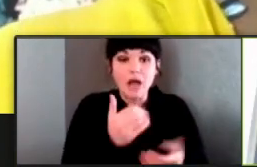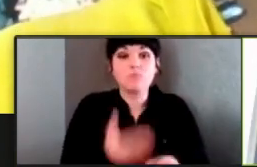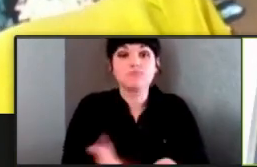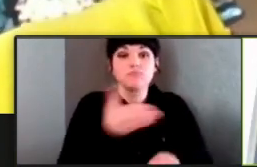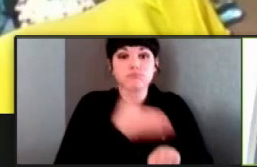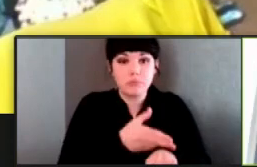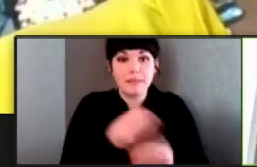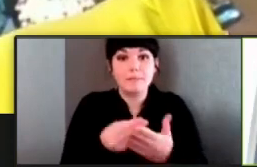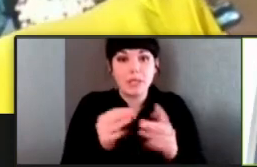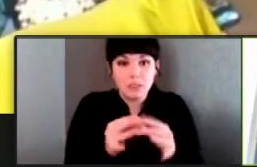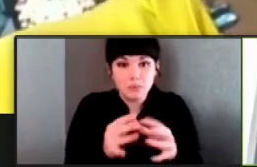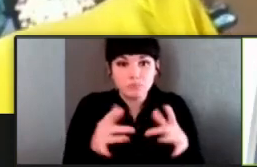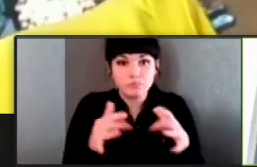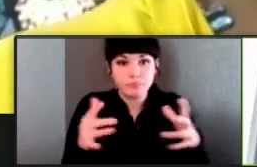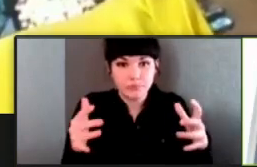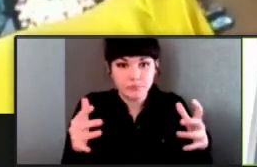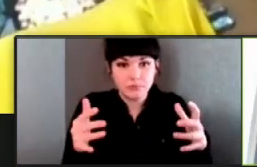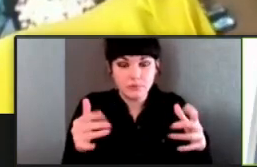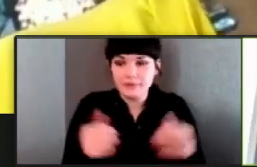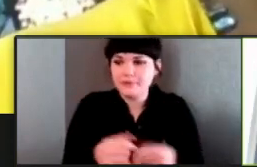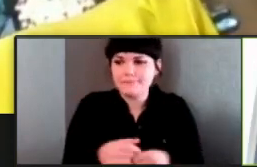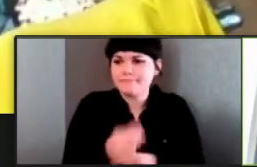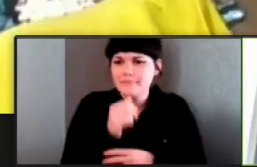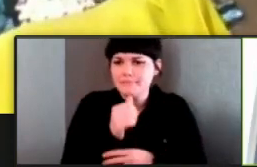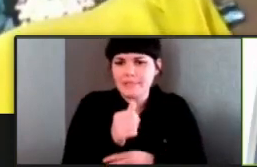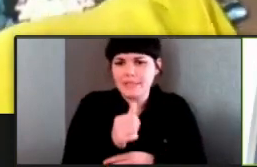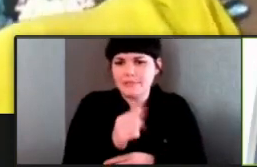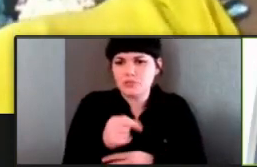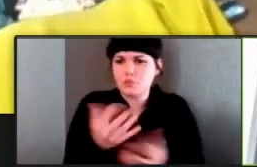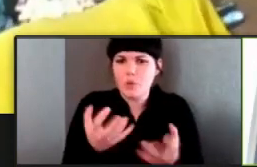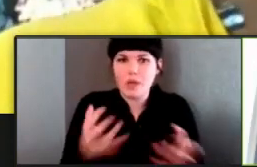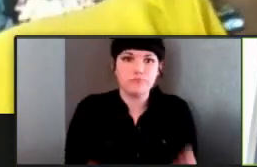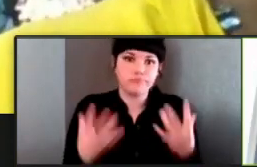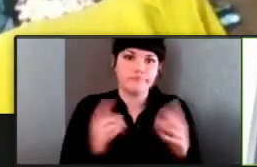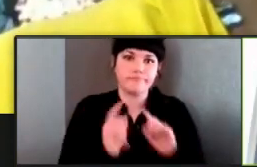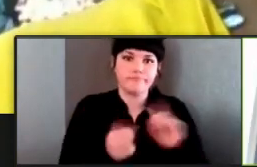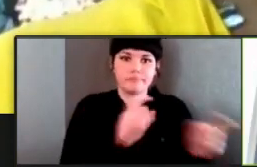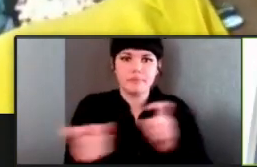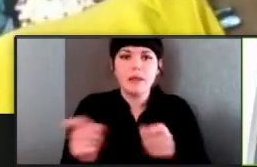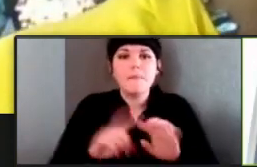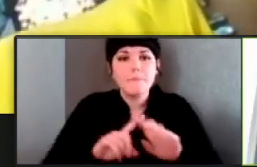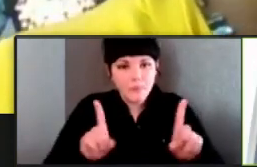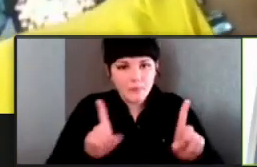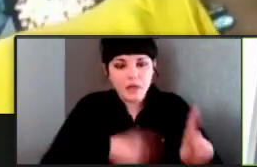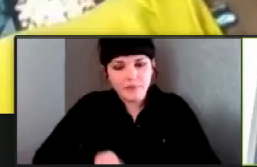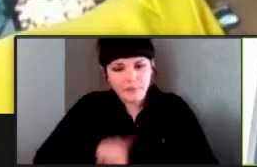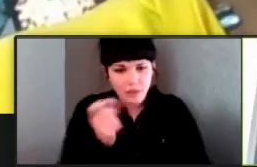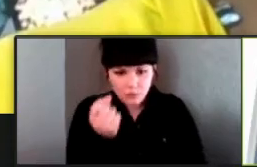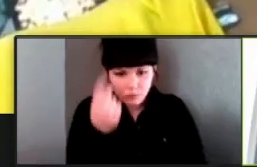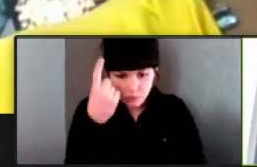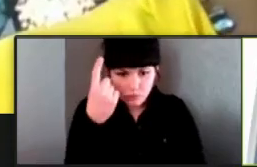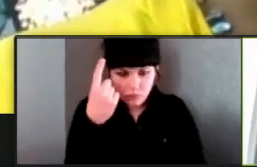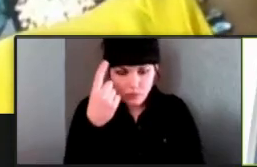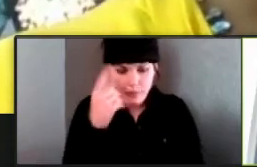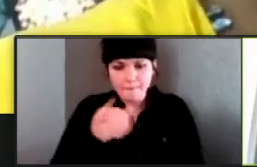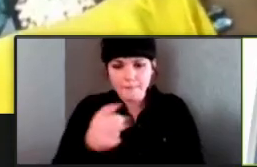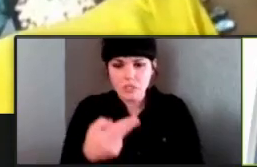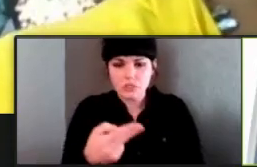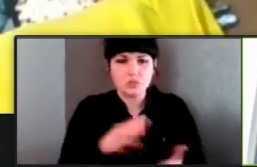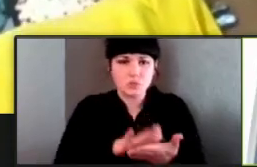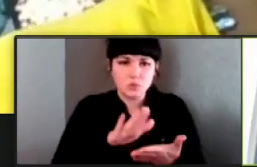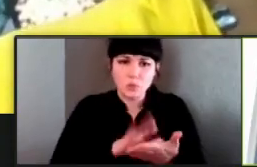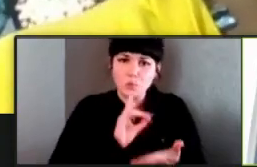realized just how much money Michigan schools needed. Now, all of that means nothing because right